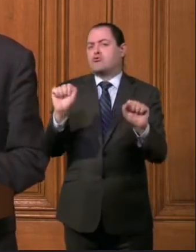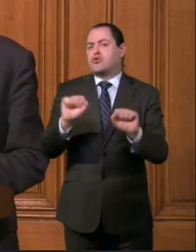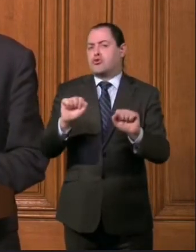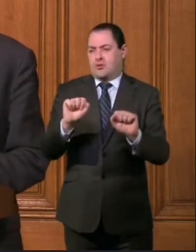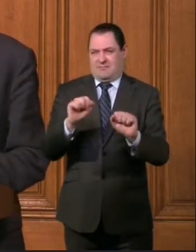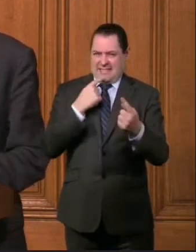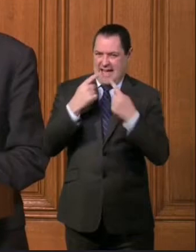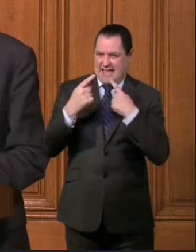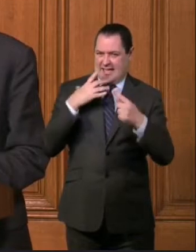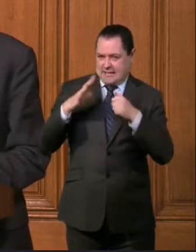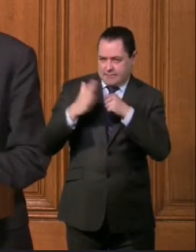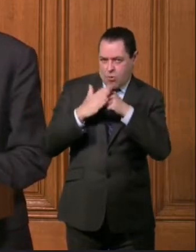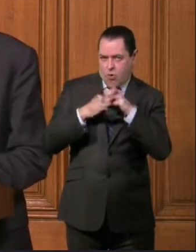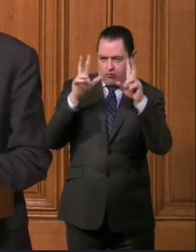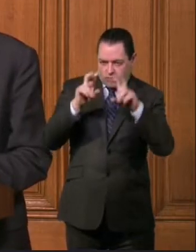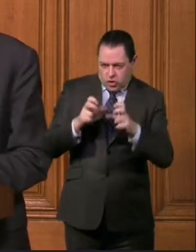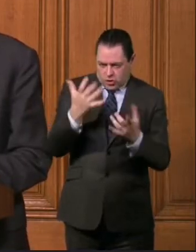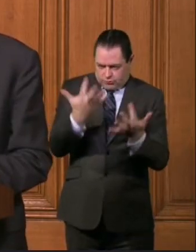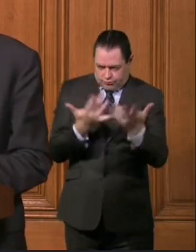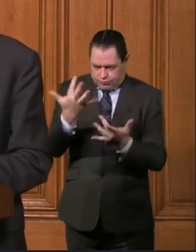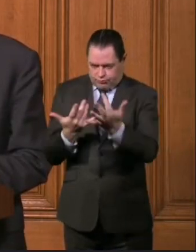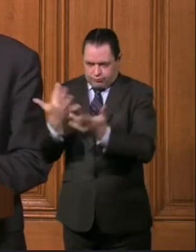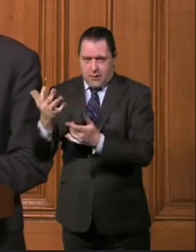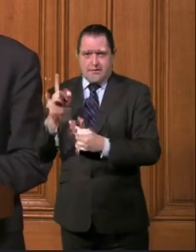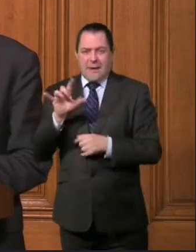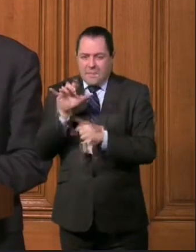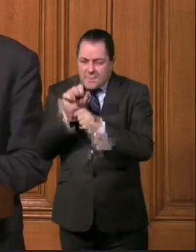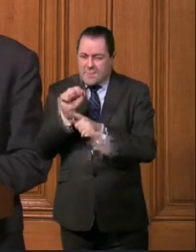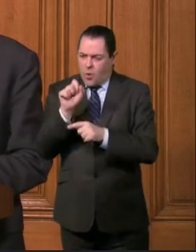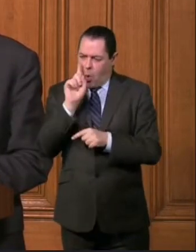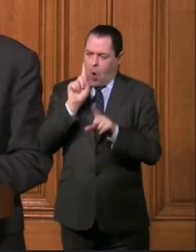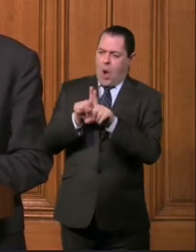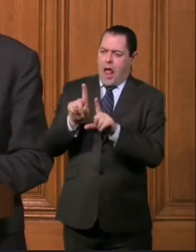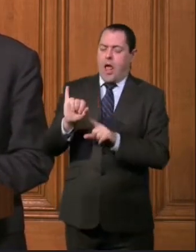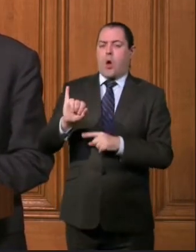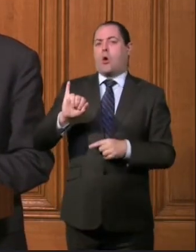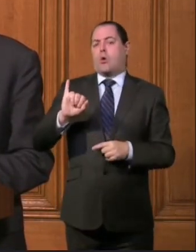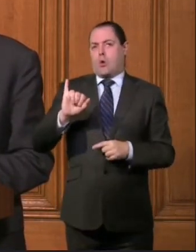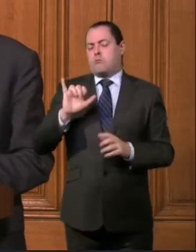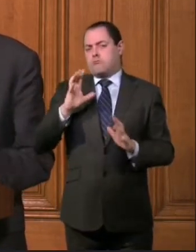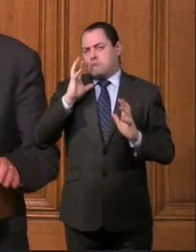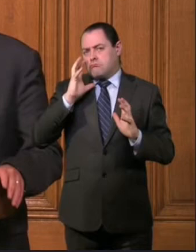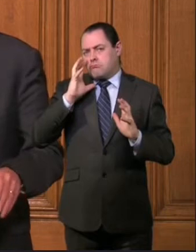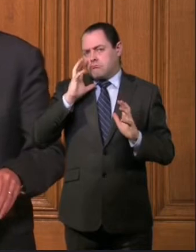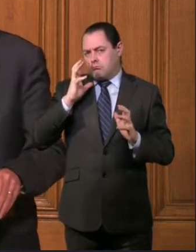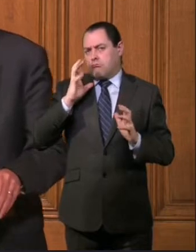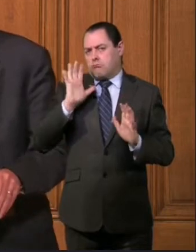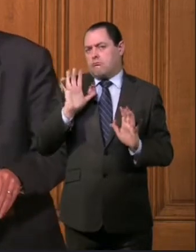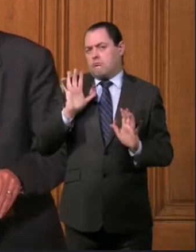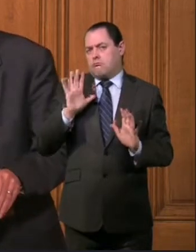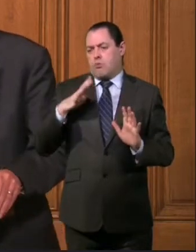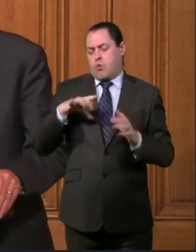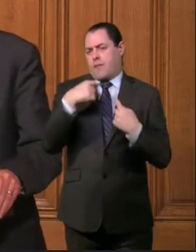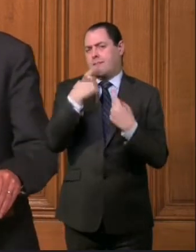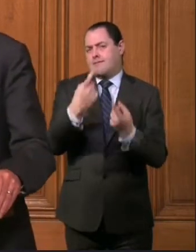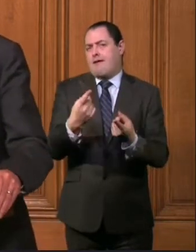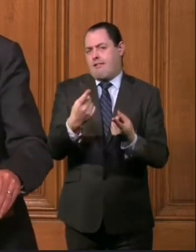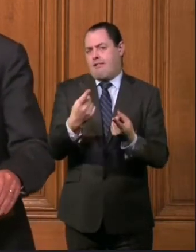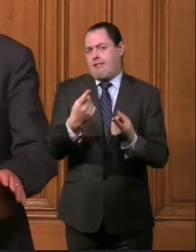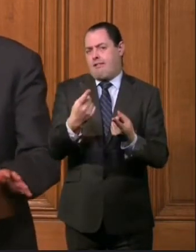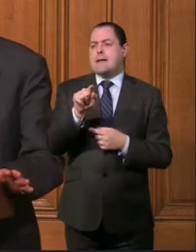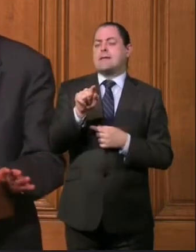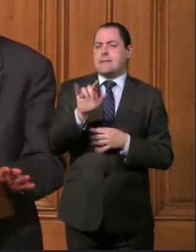concern that this has an increase in mortality as well as an increase in transmissibility as it appears of today. Let